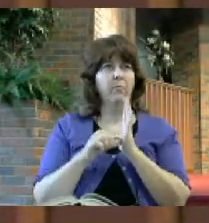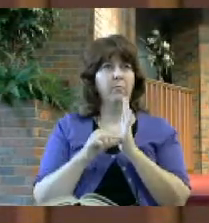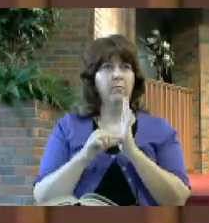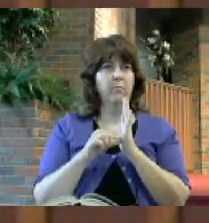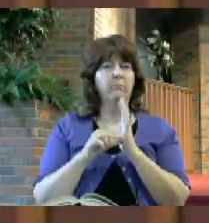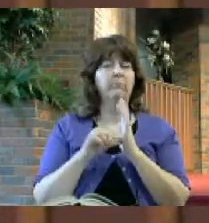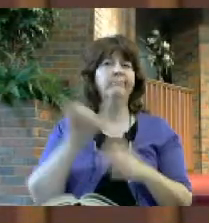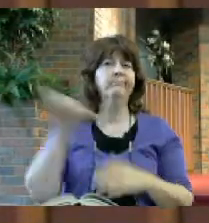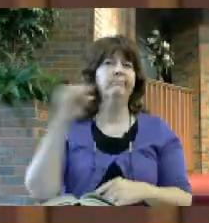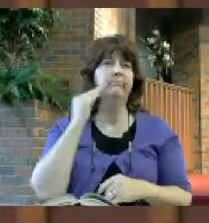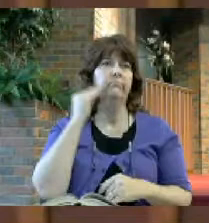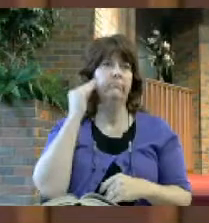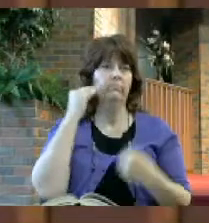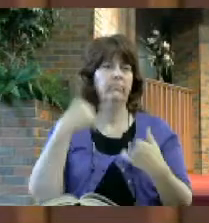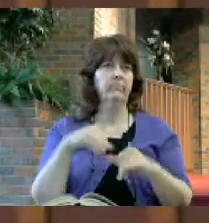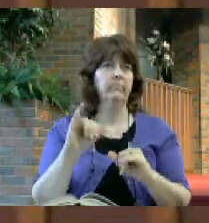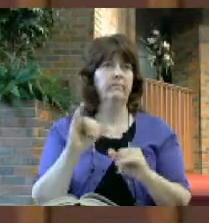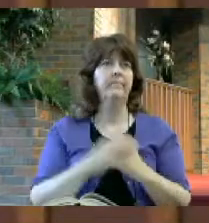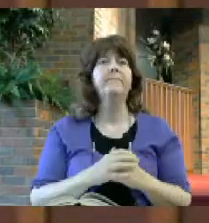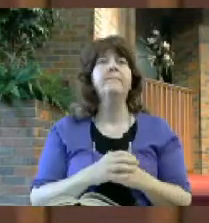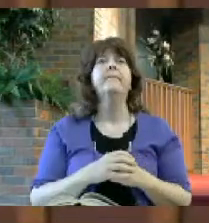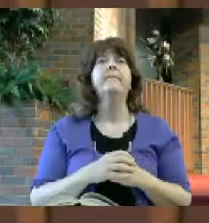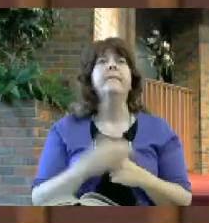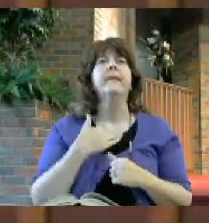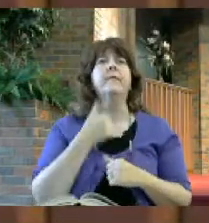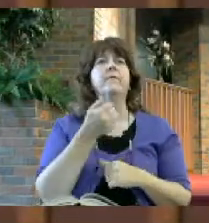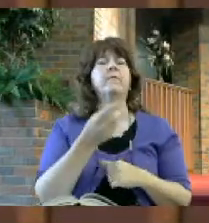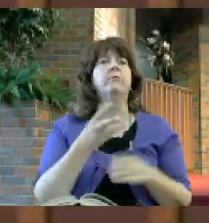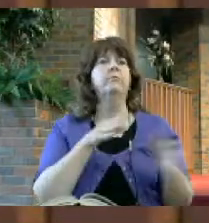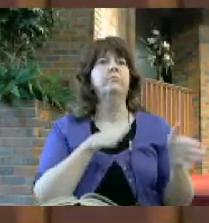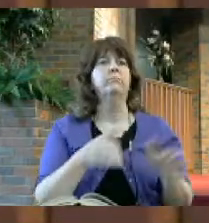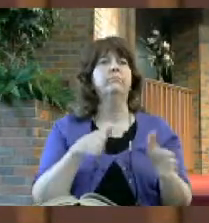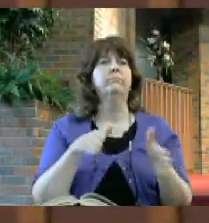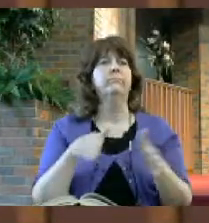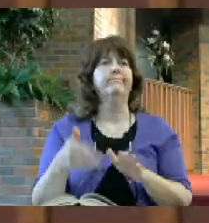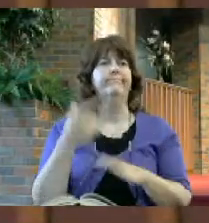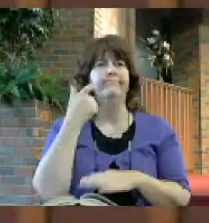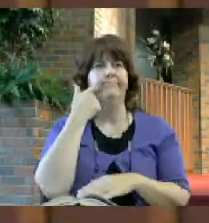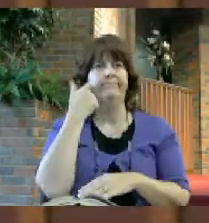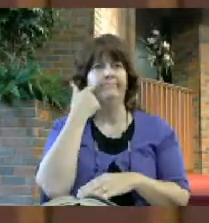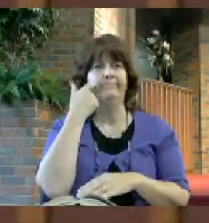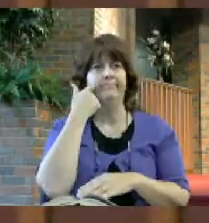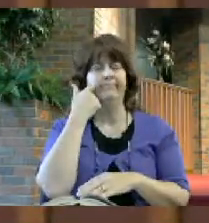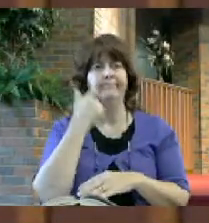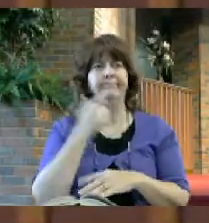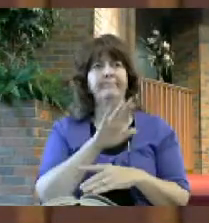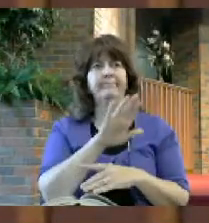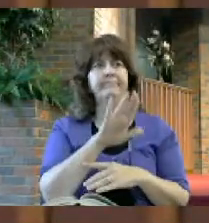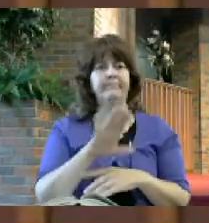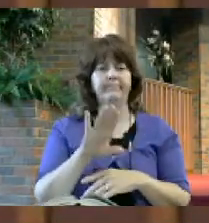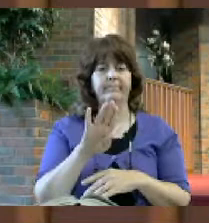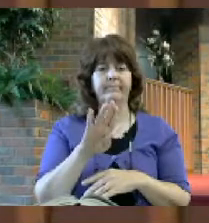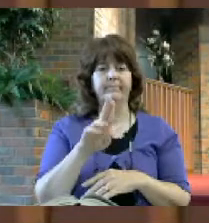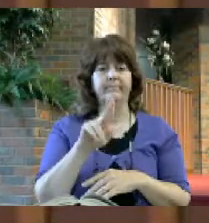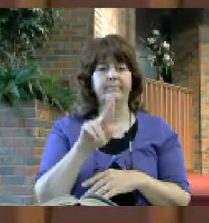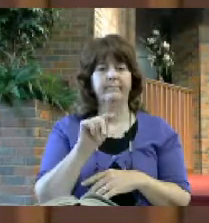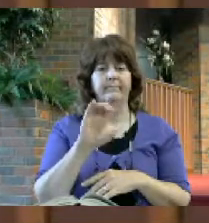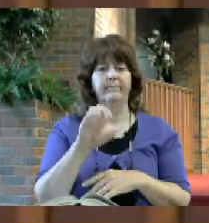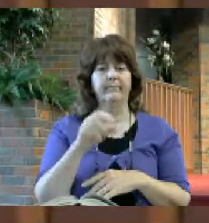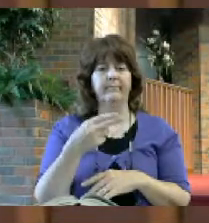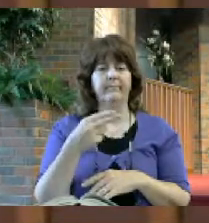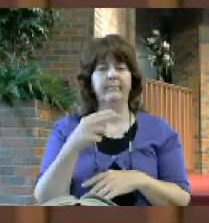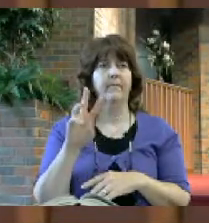We had a few losses recently, and Butch Weaver's father passed away recently. The funeral was this past